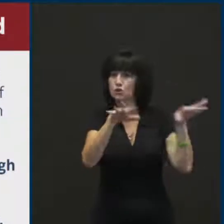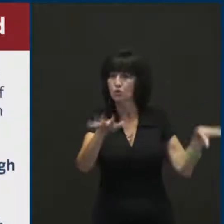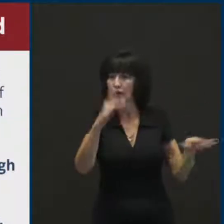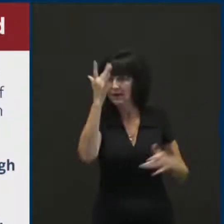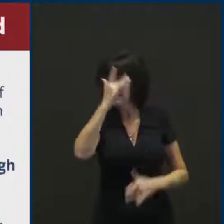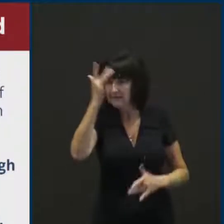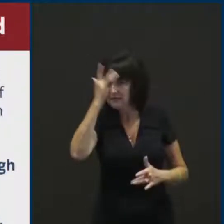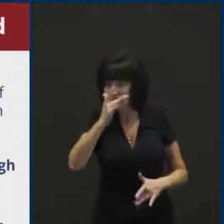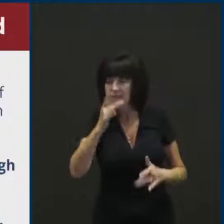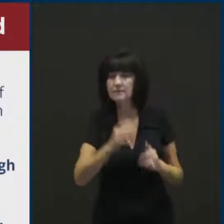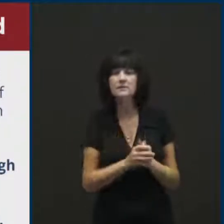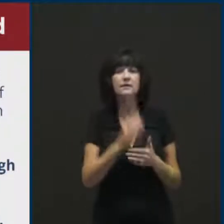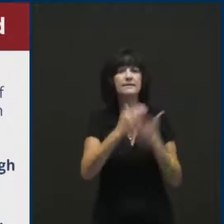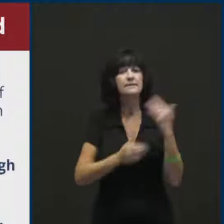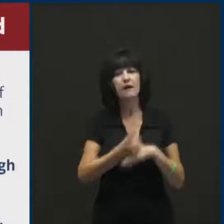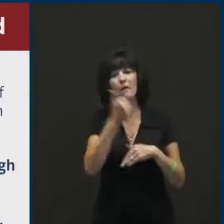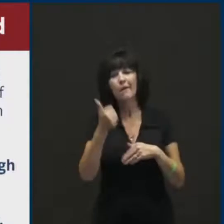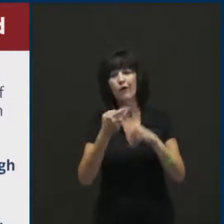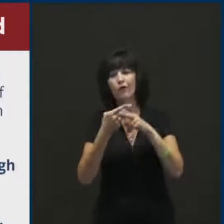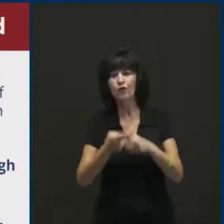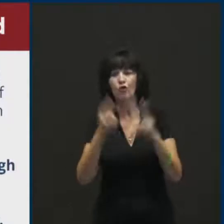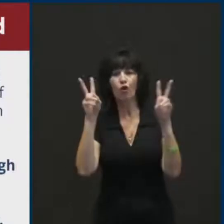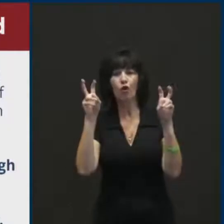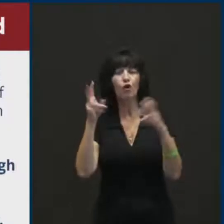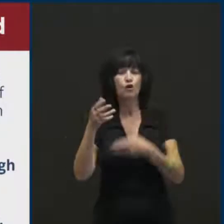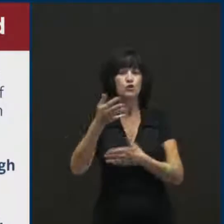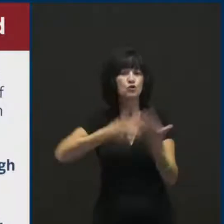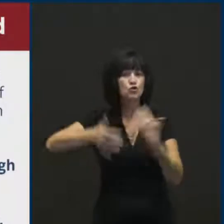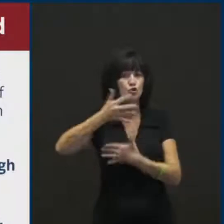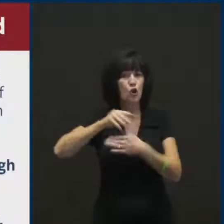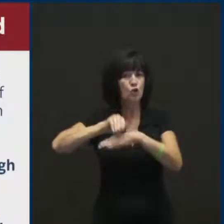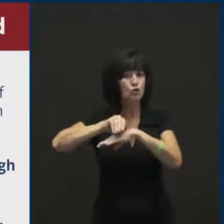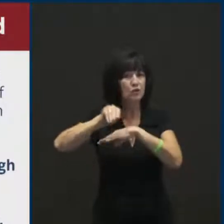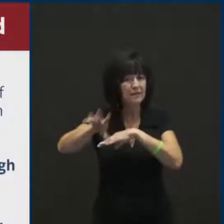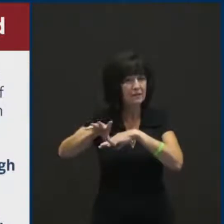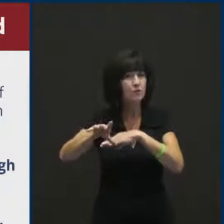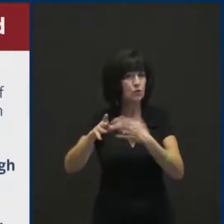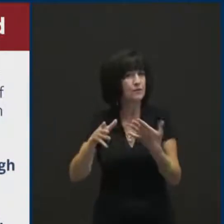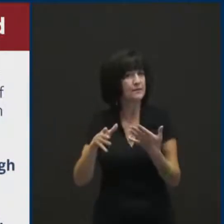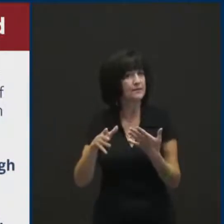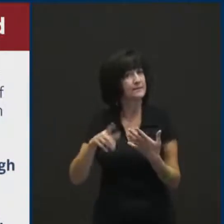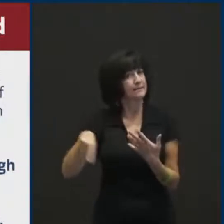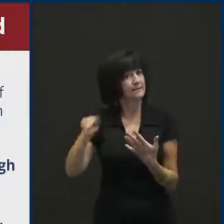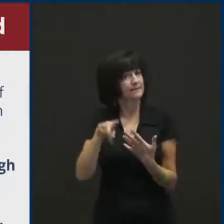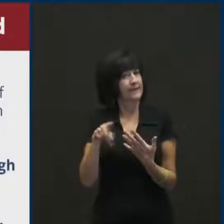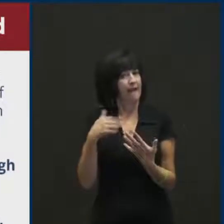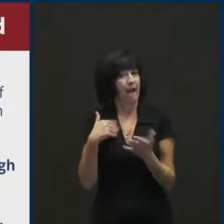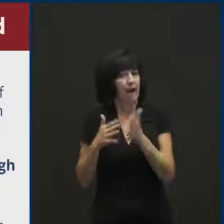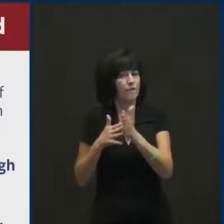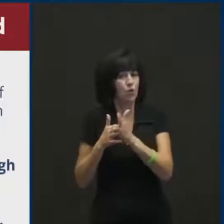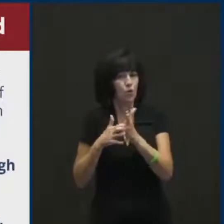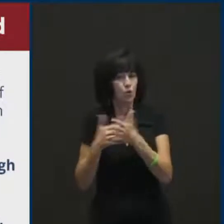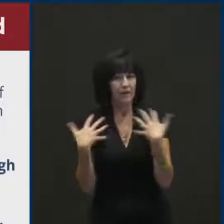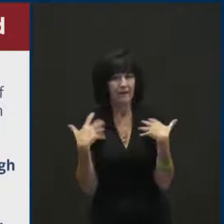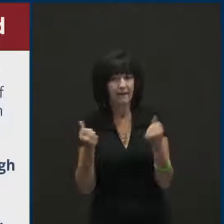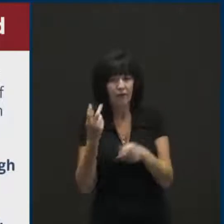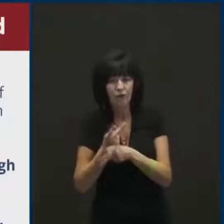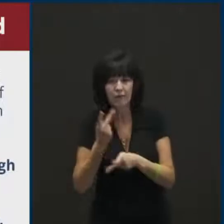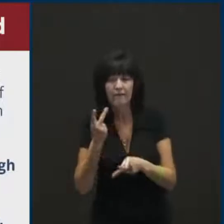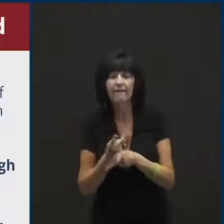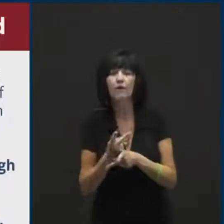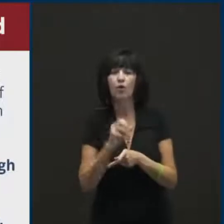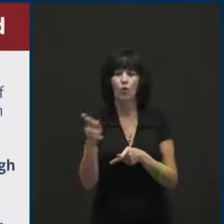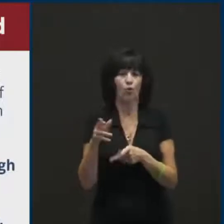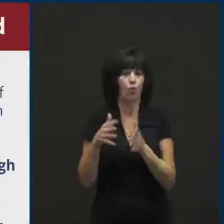called social influencers of health, which we know can lead to poor health outcomes, even in regular circumstances, not during a global